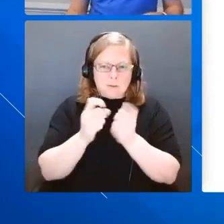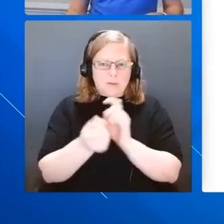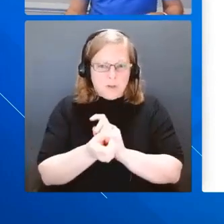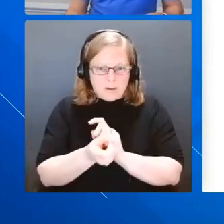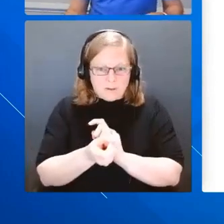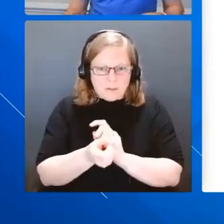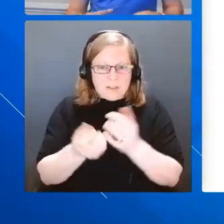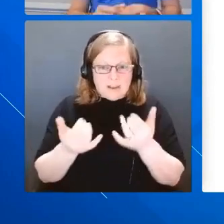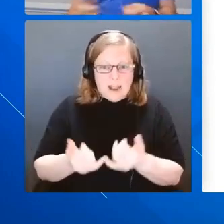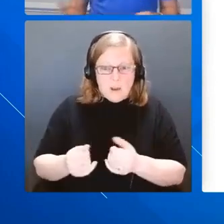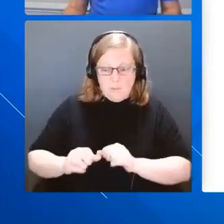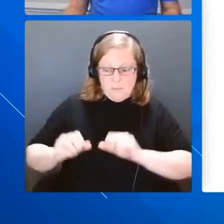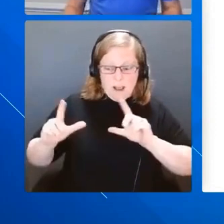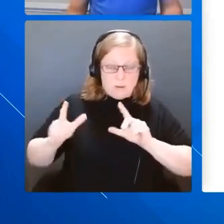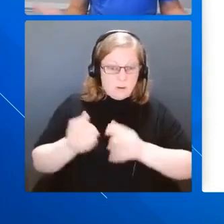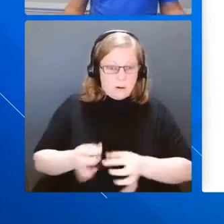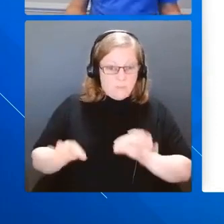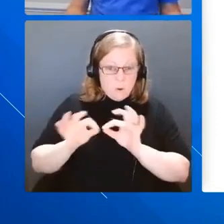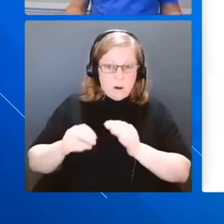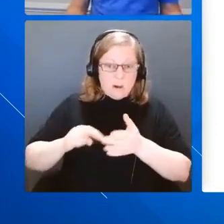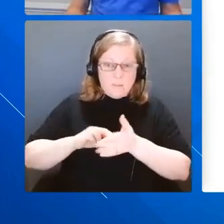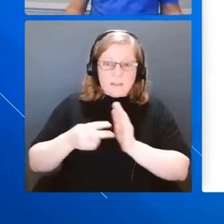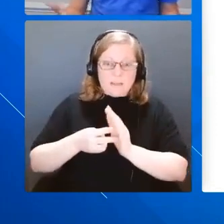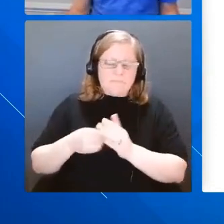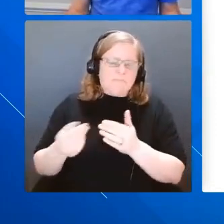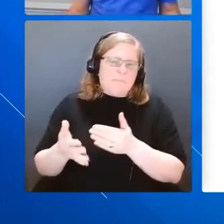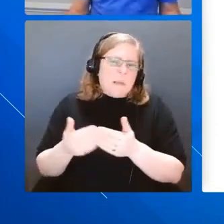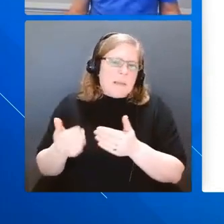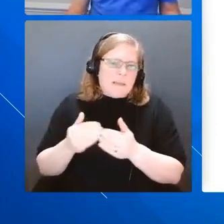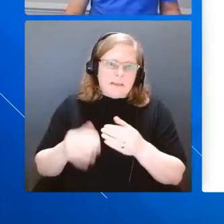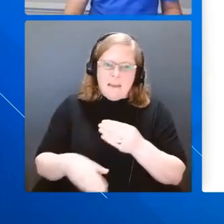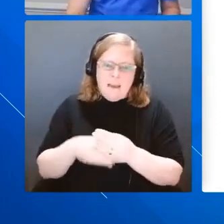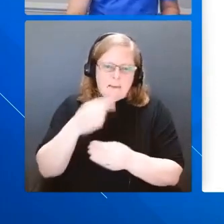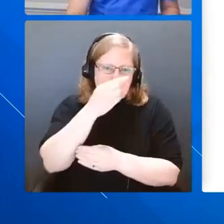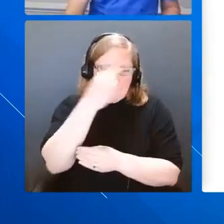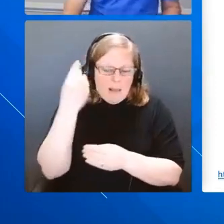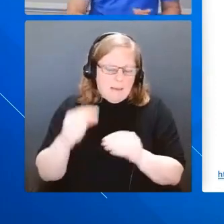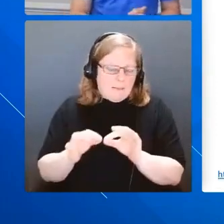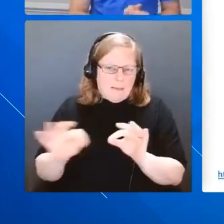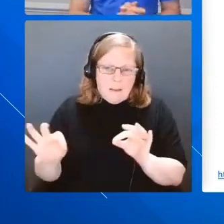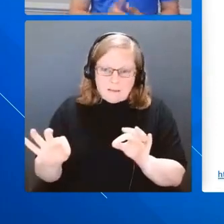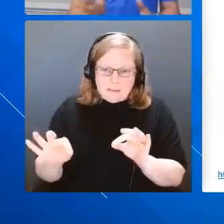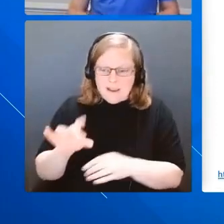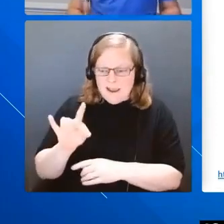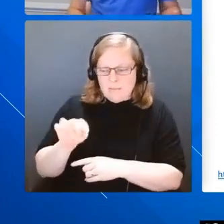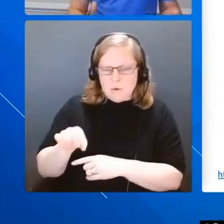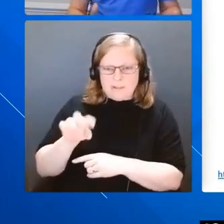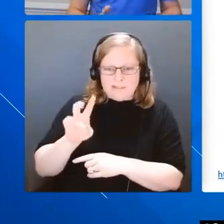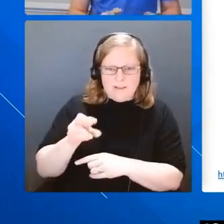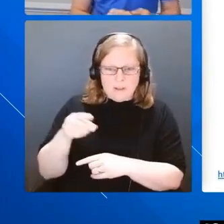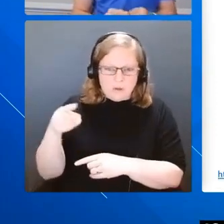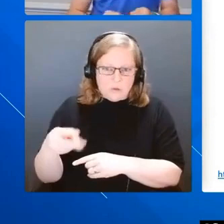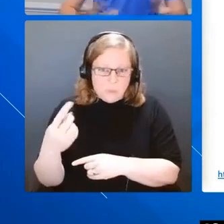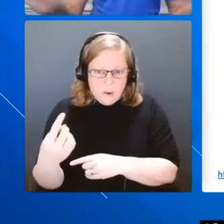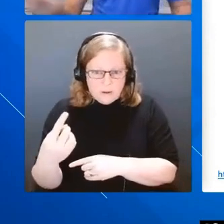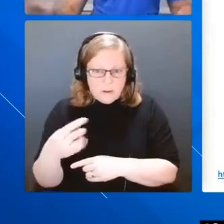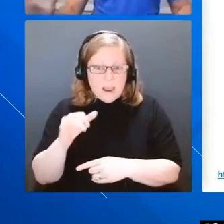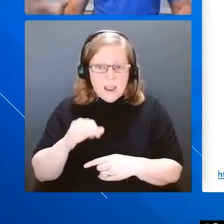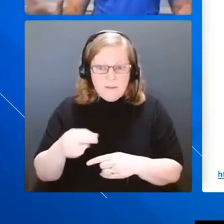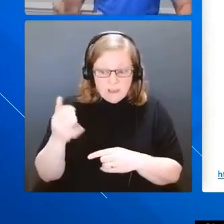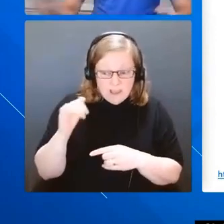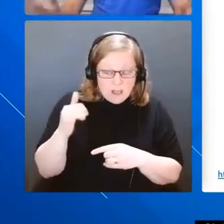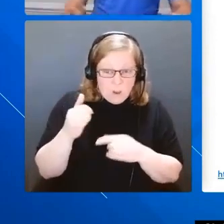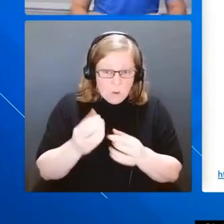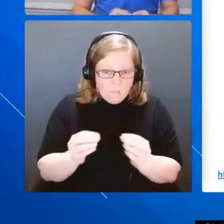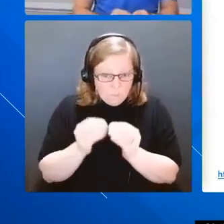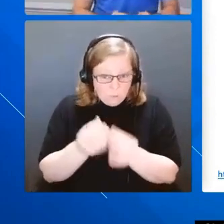the background is the important part, I just chose black text, and then it's 8.7:1. If the yellow text was the important part, because I didn't design